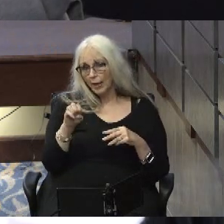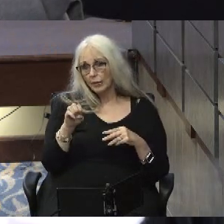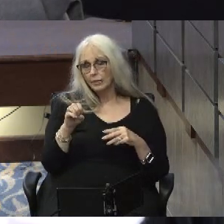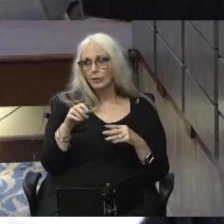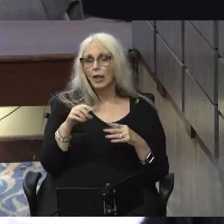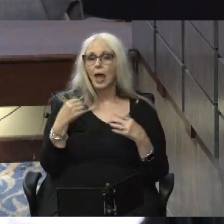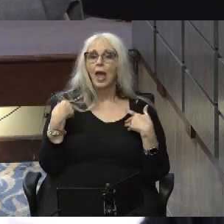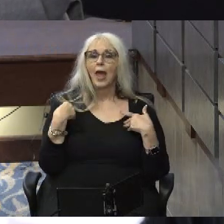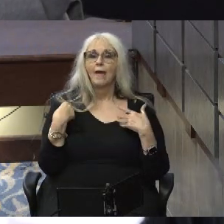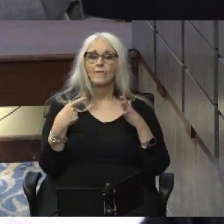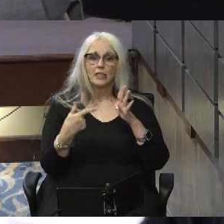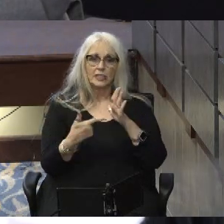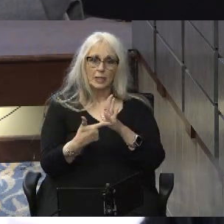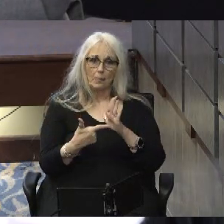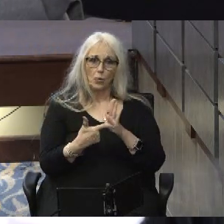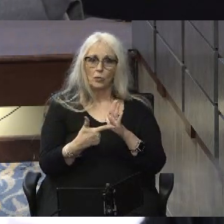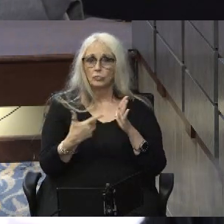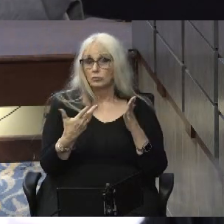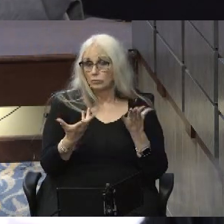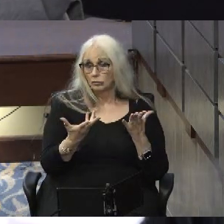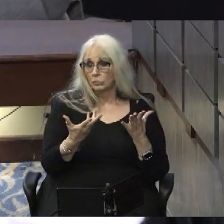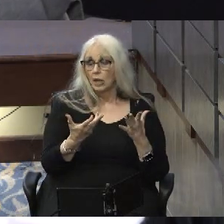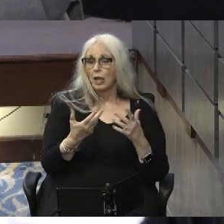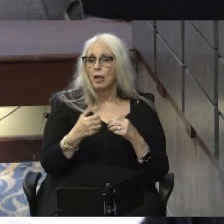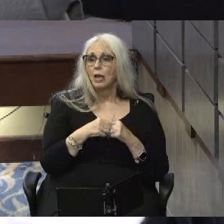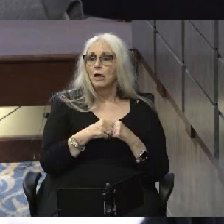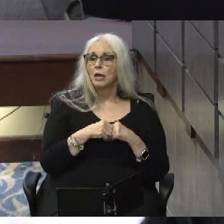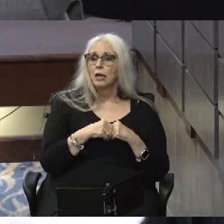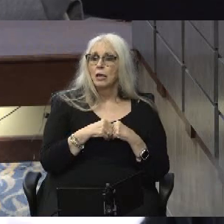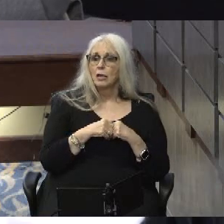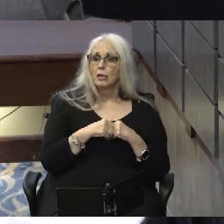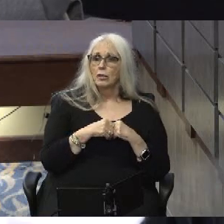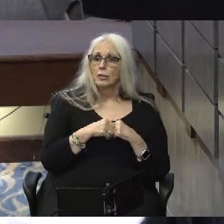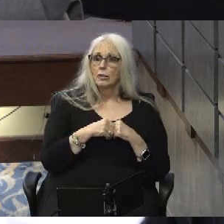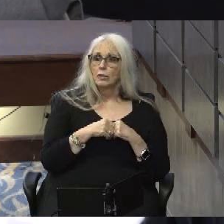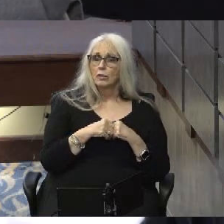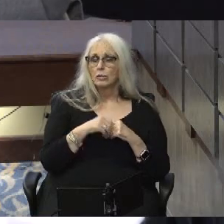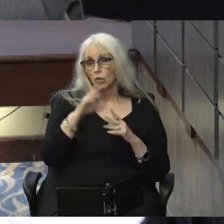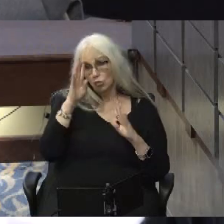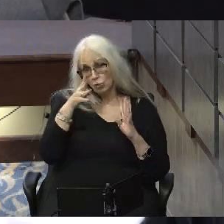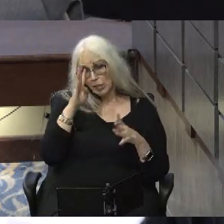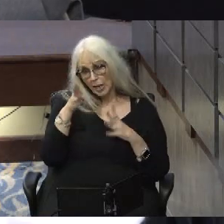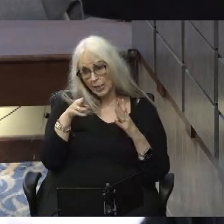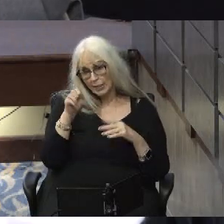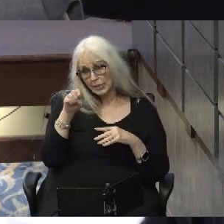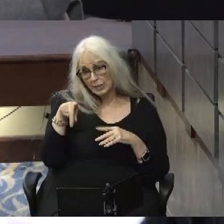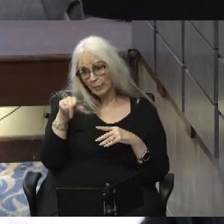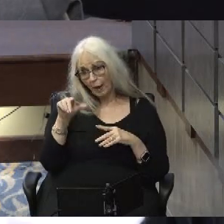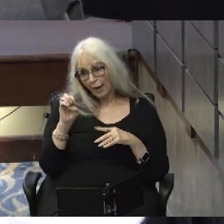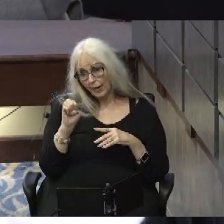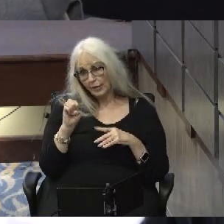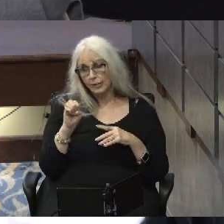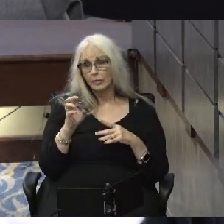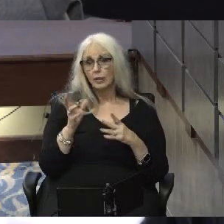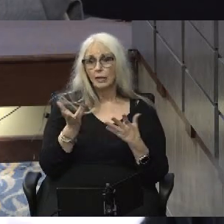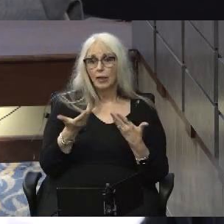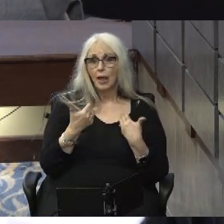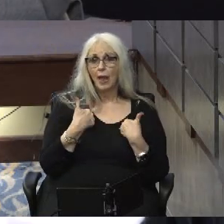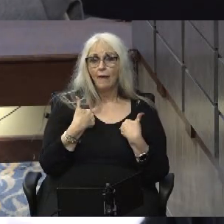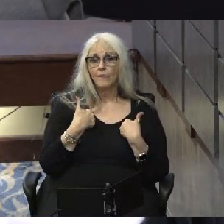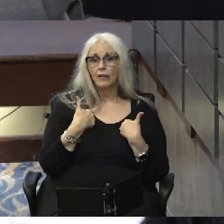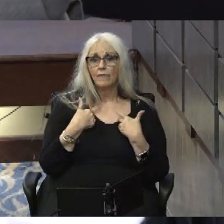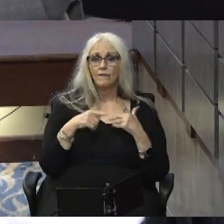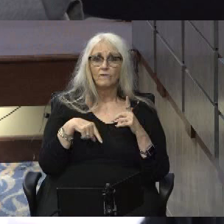paving, there's symbolic elements in the material selections. And so by creating a space, having